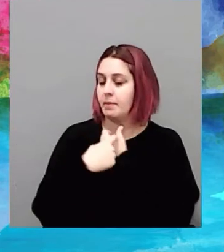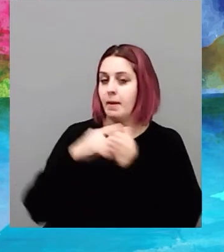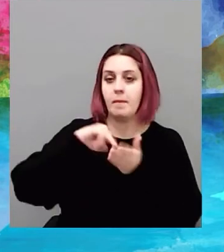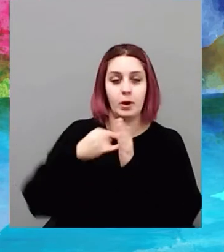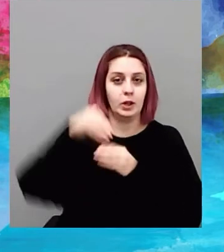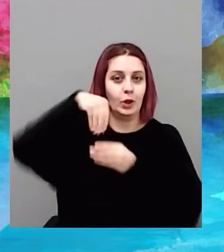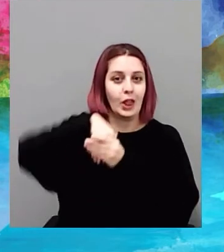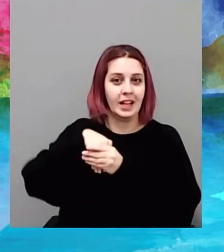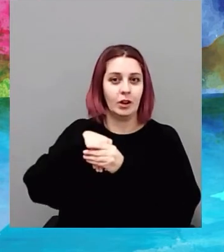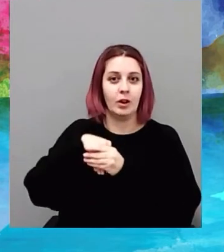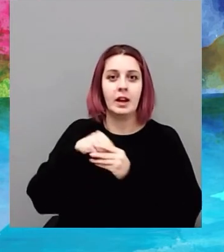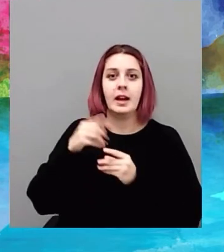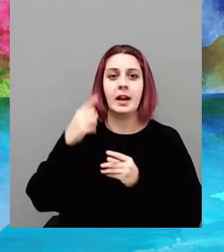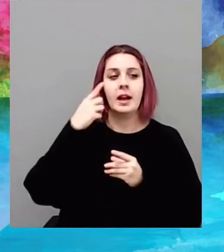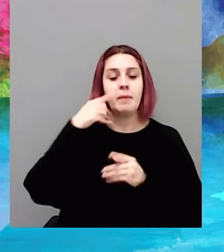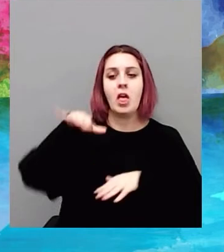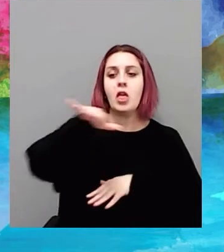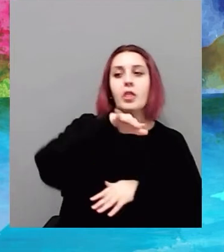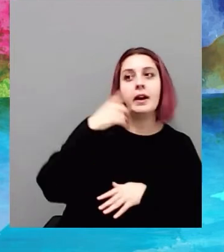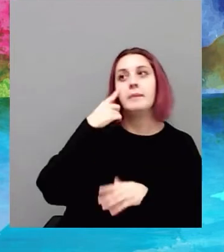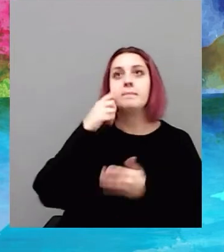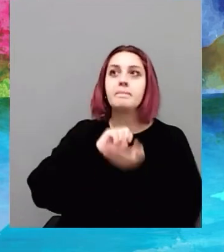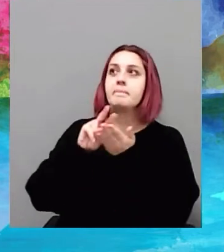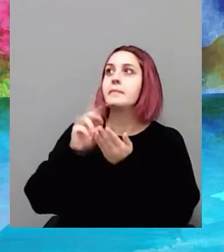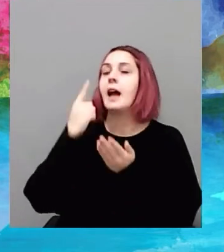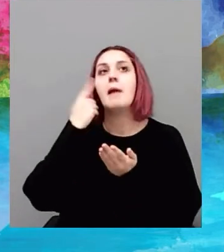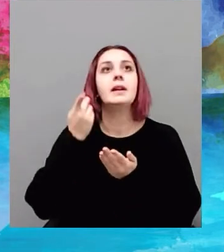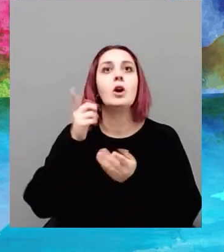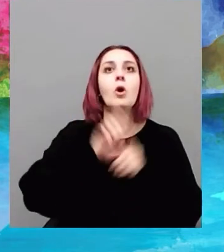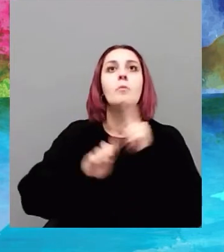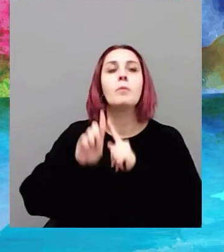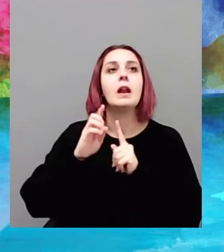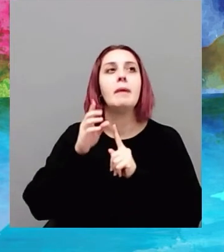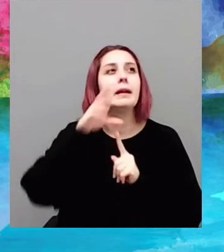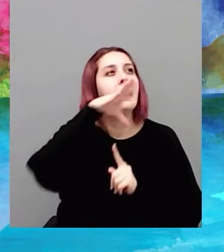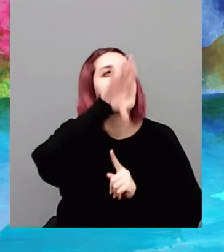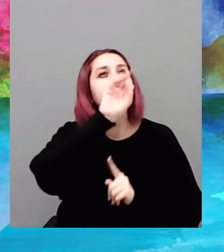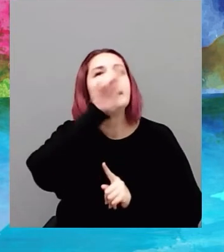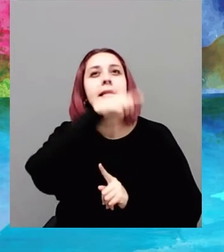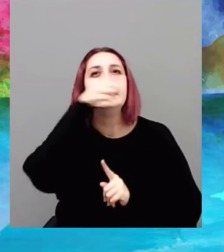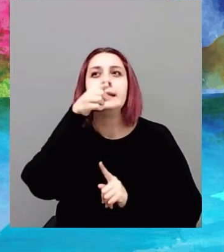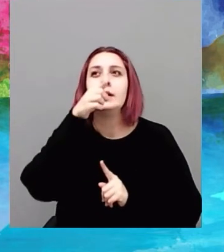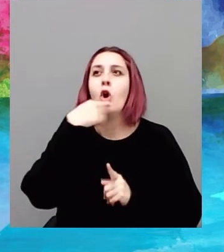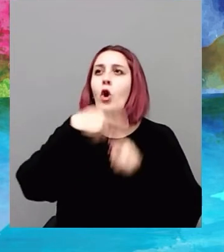to participate in our specific project about exploring different neighborhoods to see the